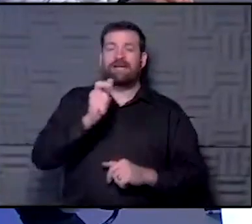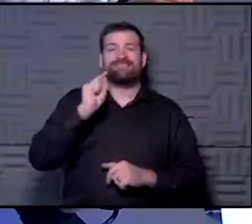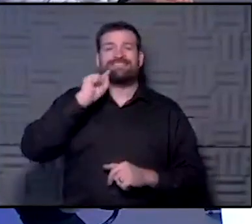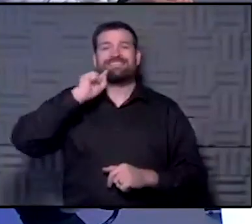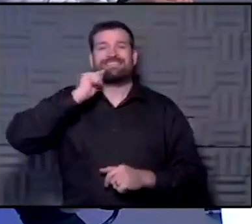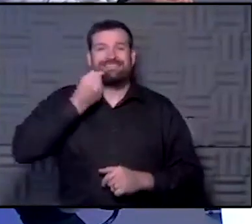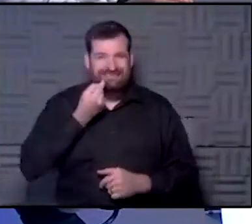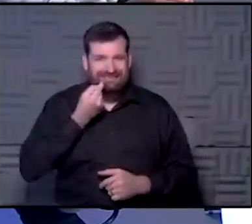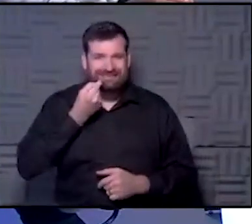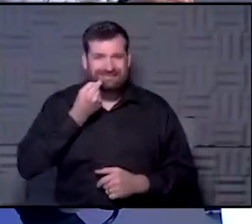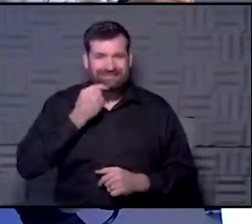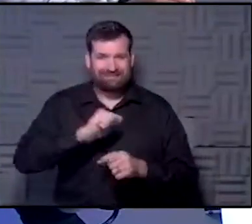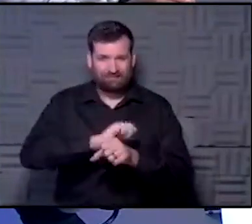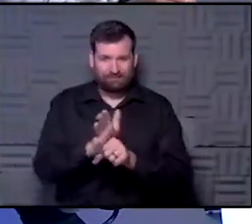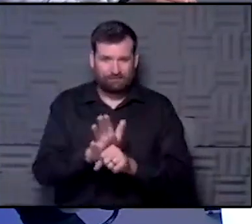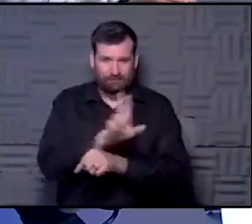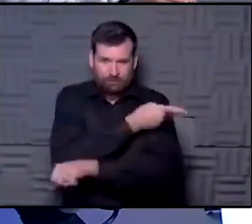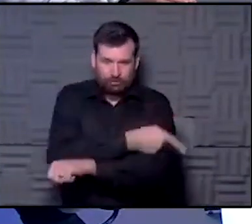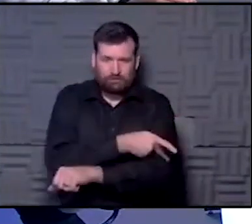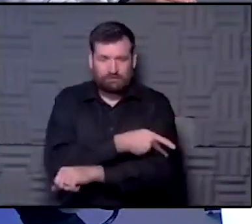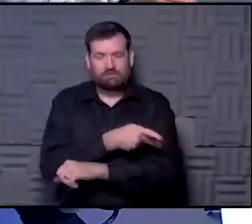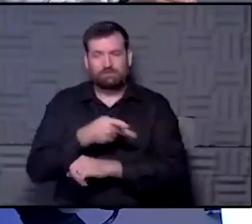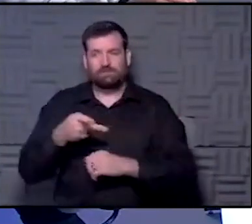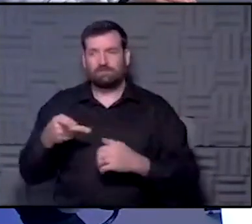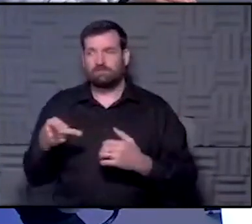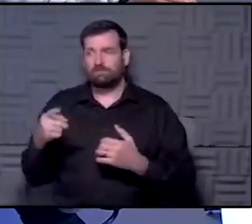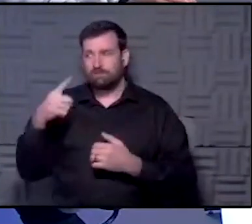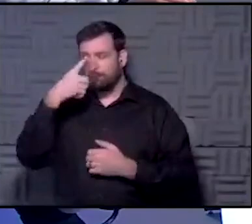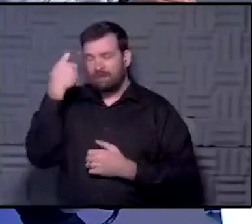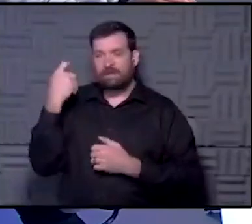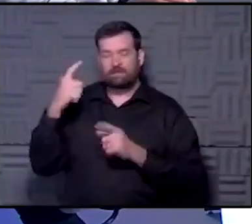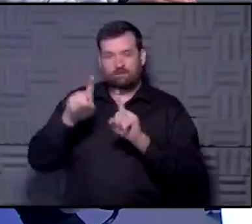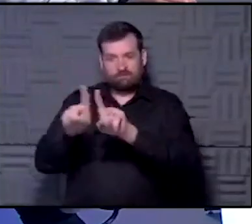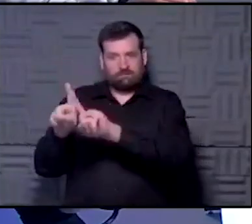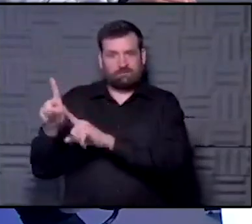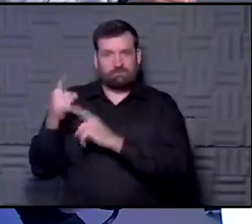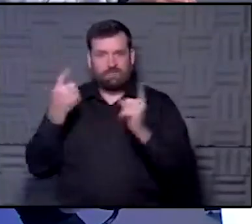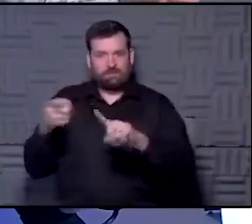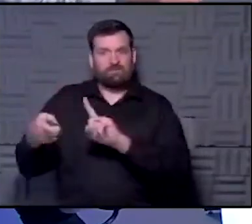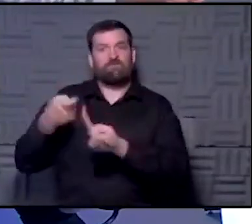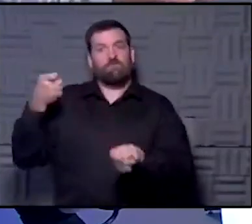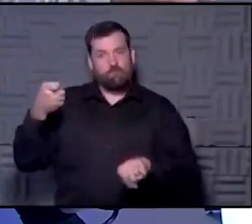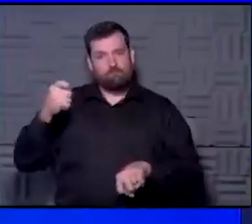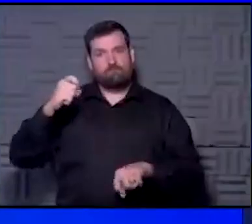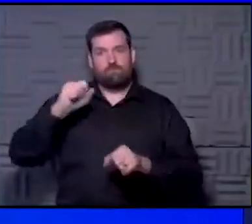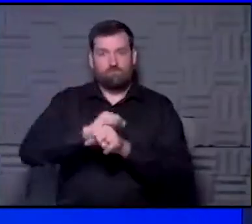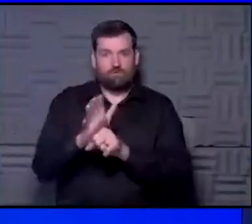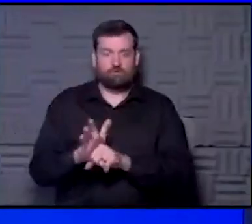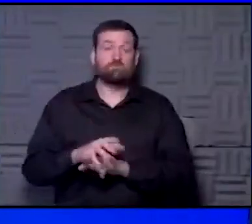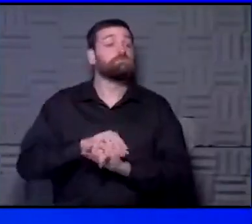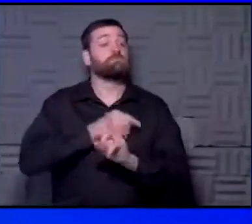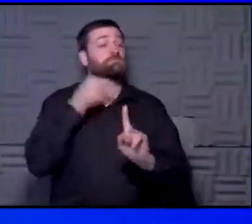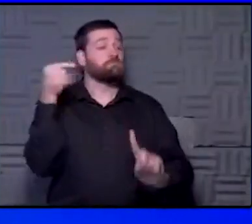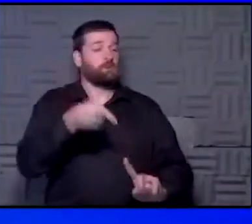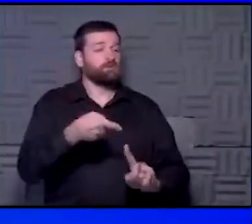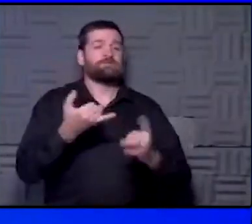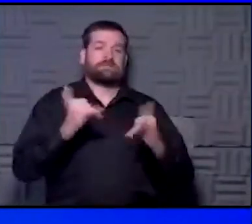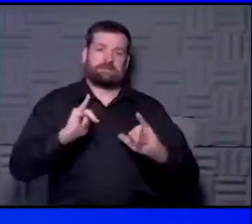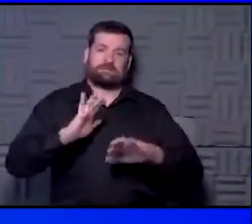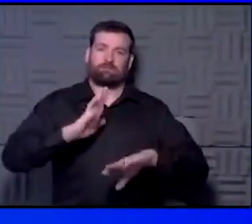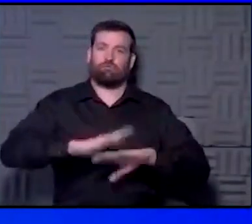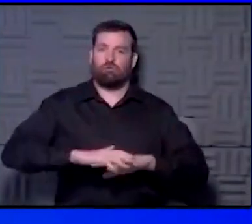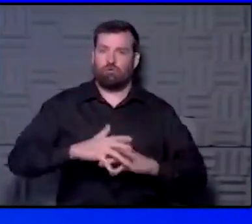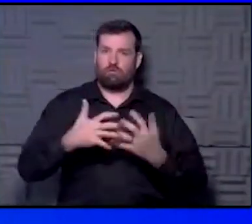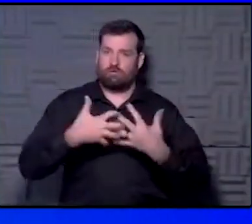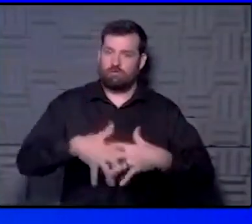patients. Correct. But they're really hospitalized and on the ventilators Yeah. because of the things that happened to them from COVID. Right, and the main point is they still remain on the ventilator, so that